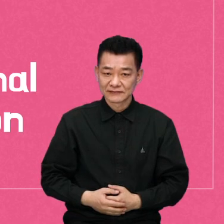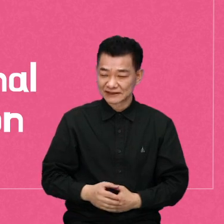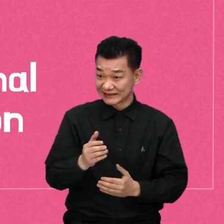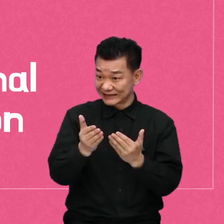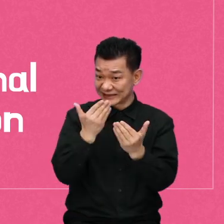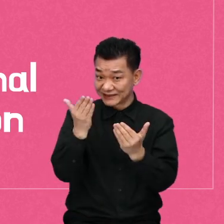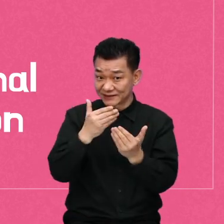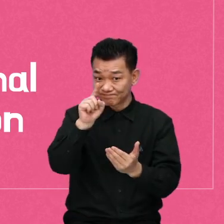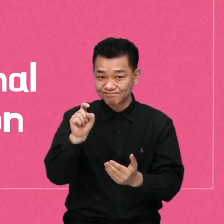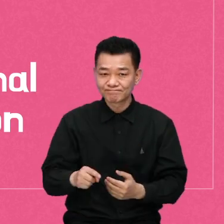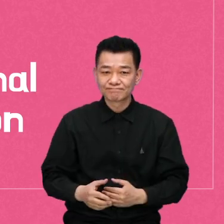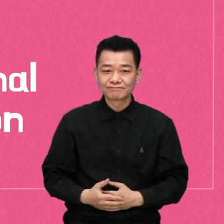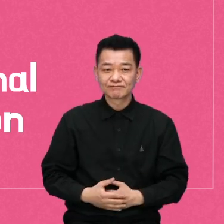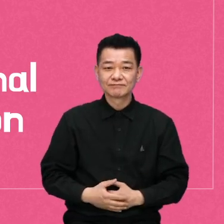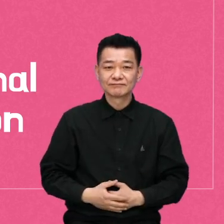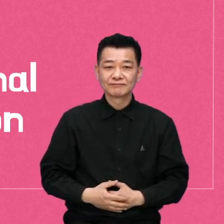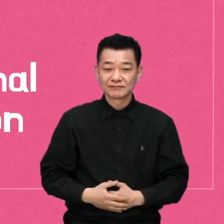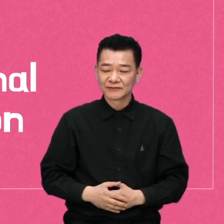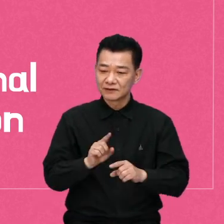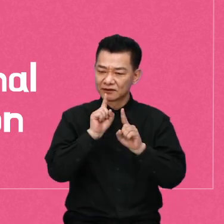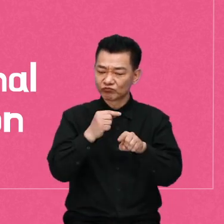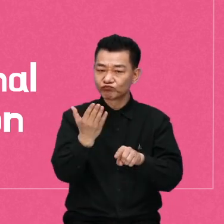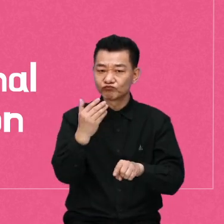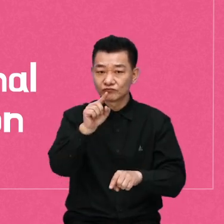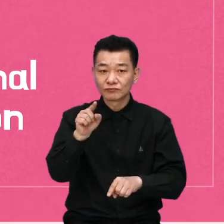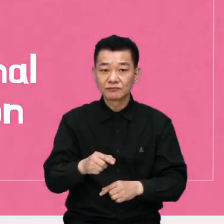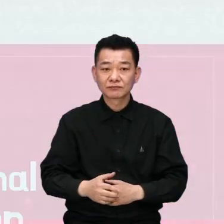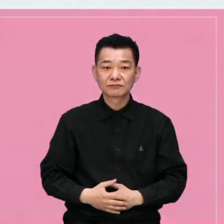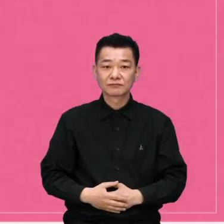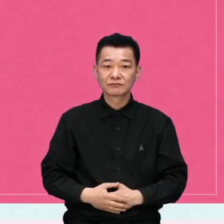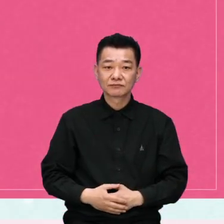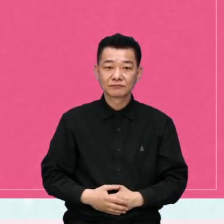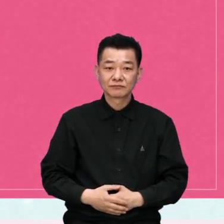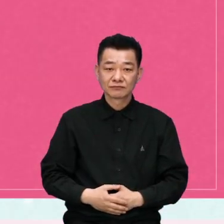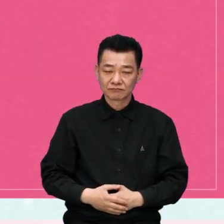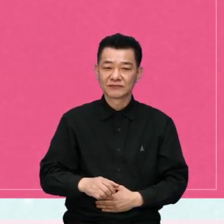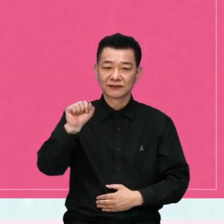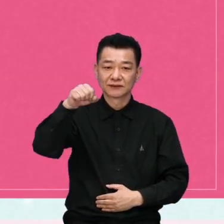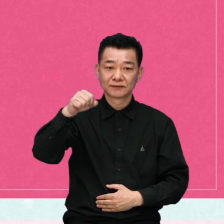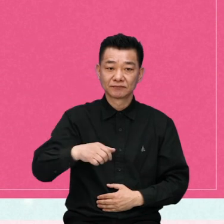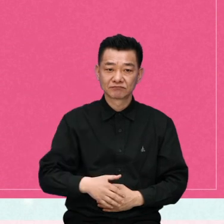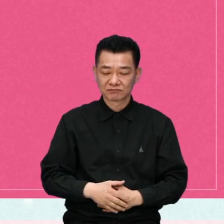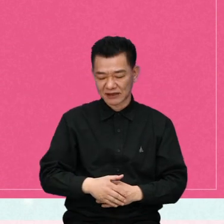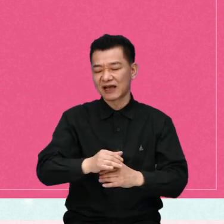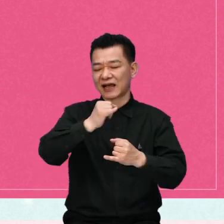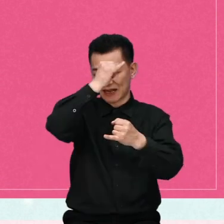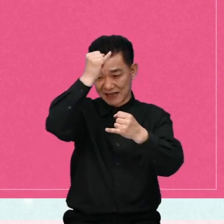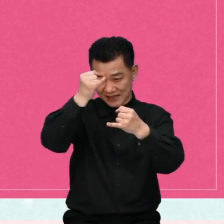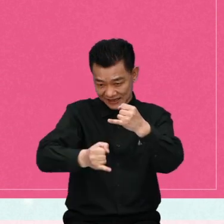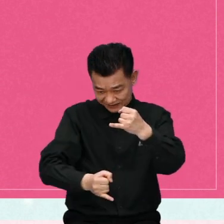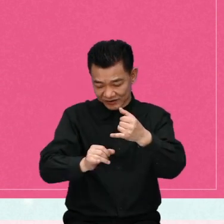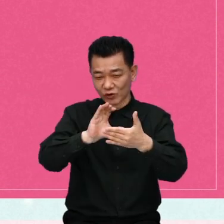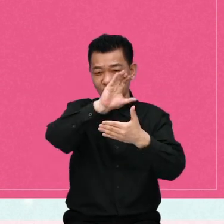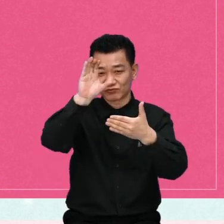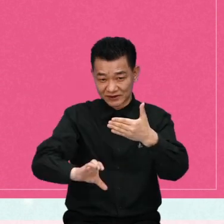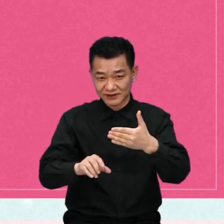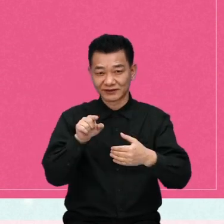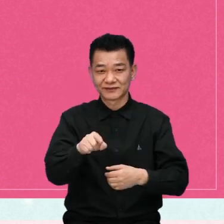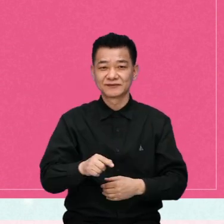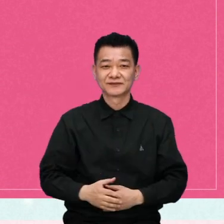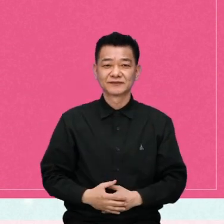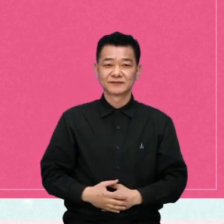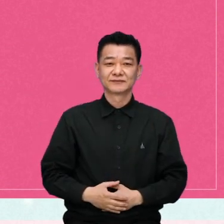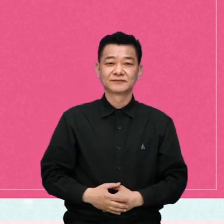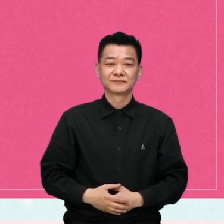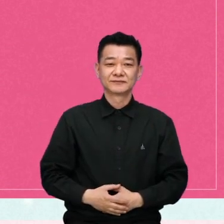This is pretty easy, right? What is your answer? Yes, the answer is B. Making